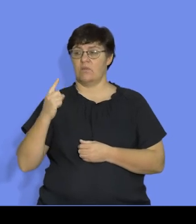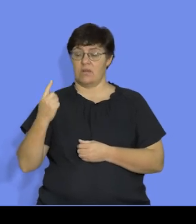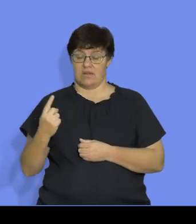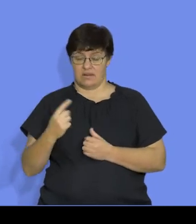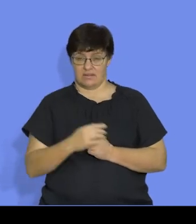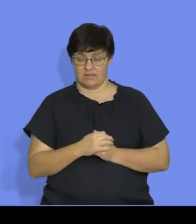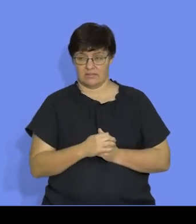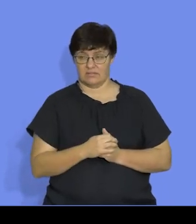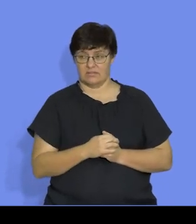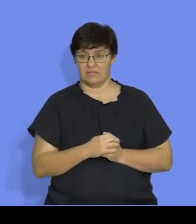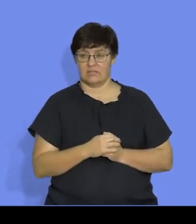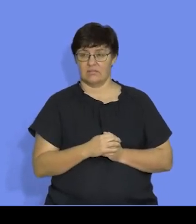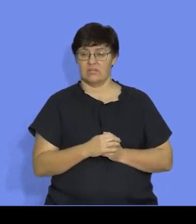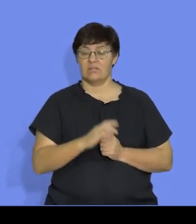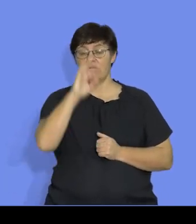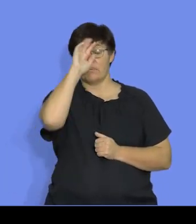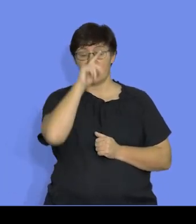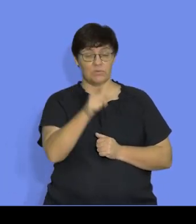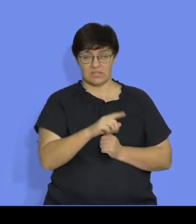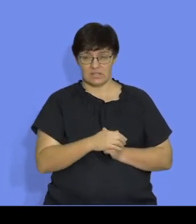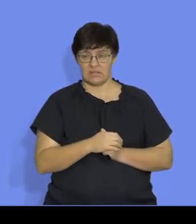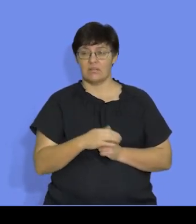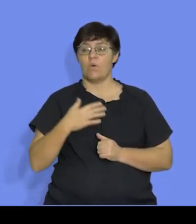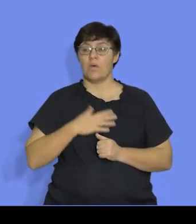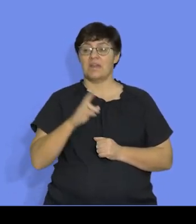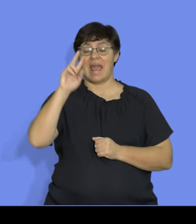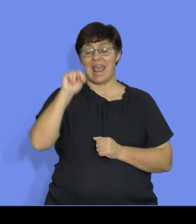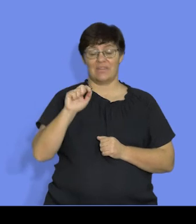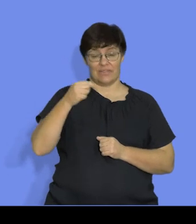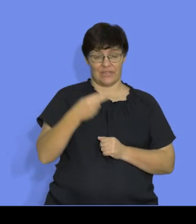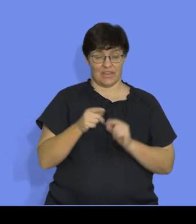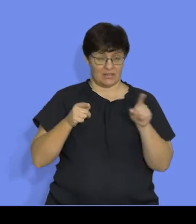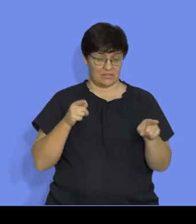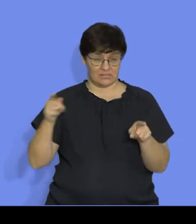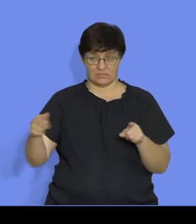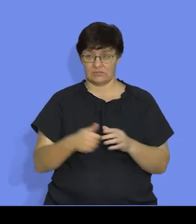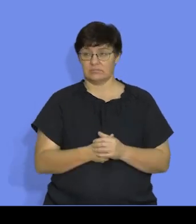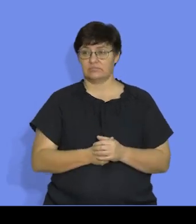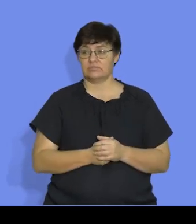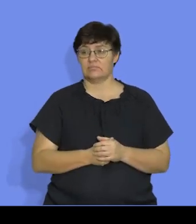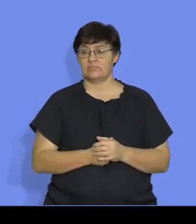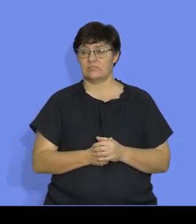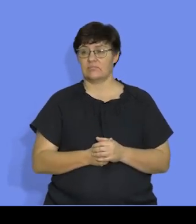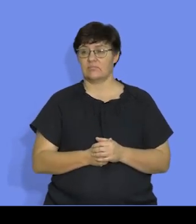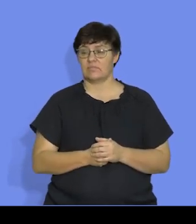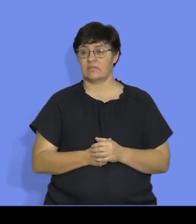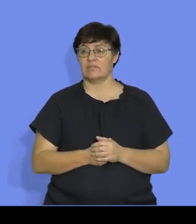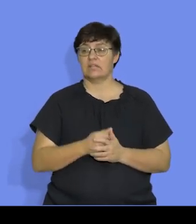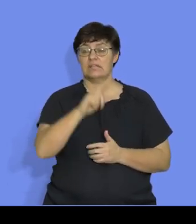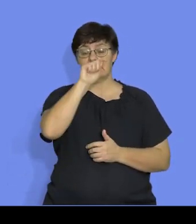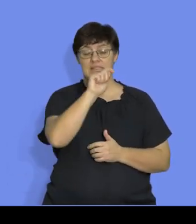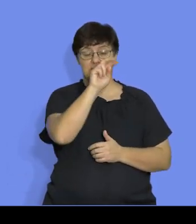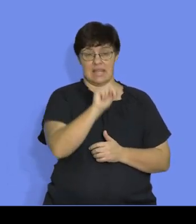then 1. Just a reminder, I'm looking for the nth term of these patterns. So I want to write these patterns in terms